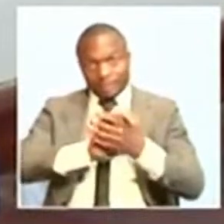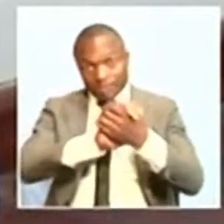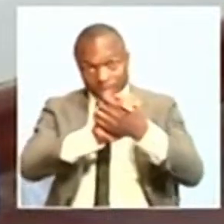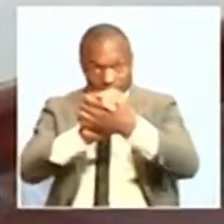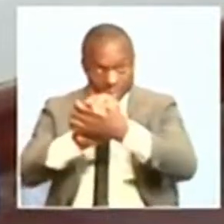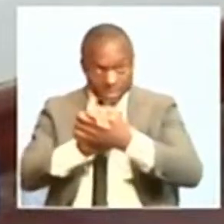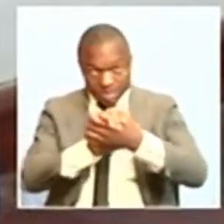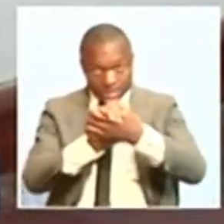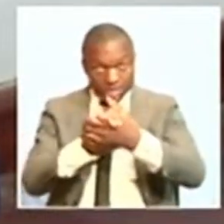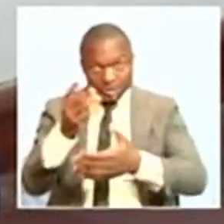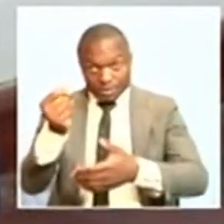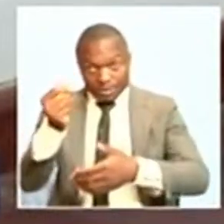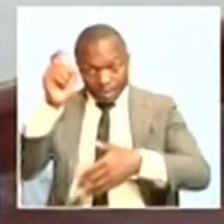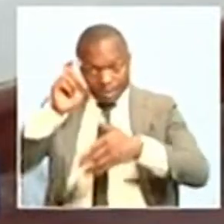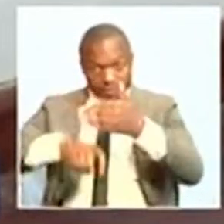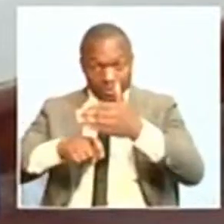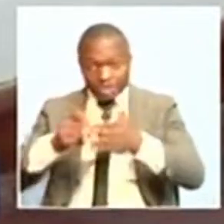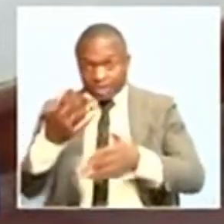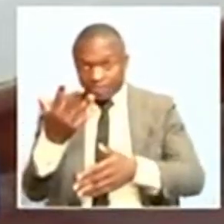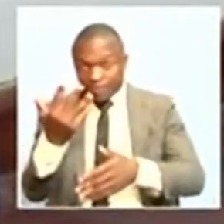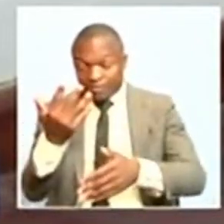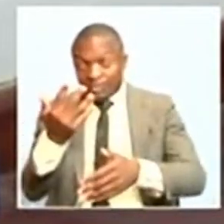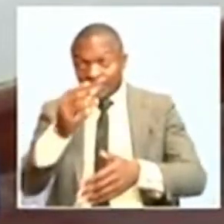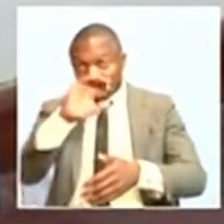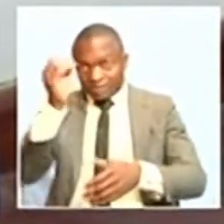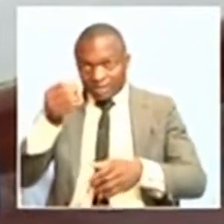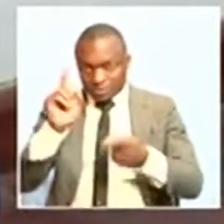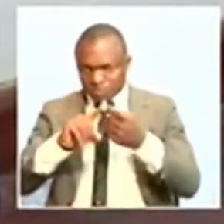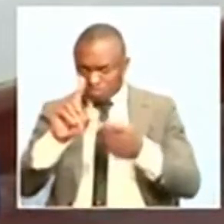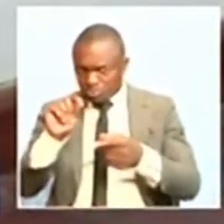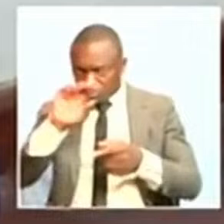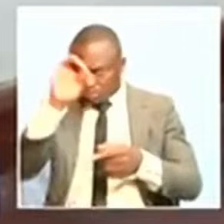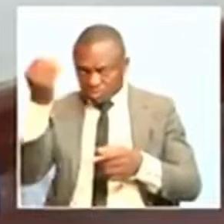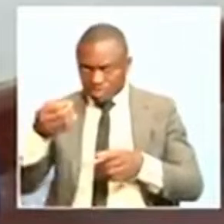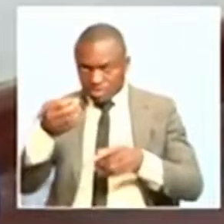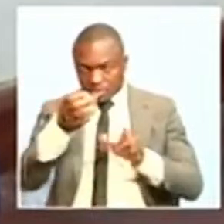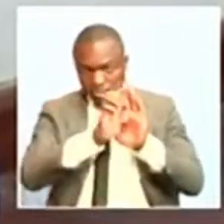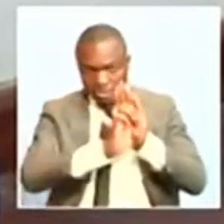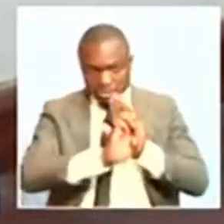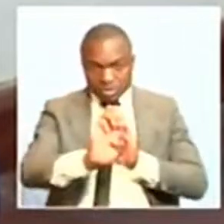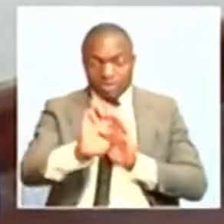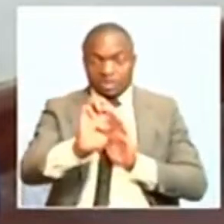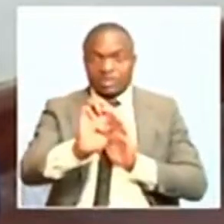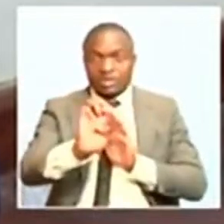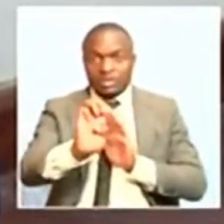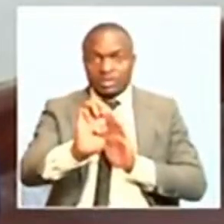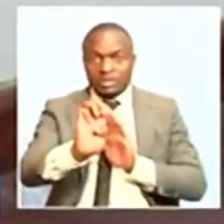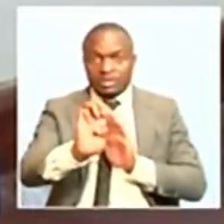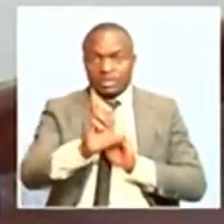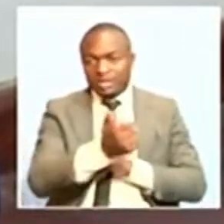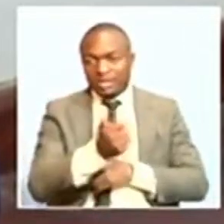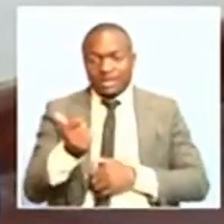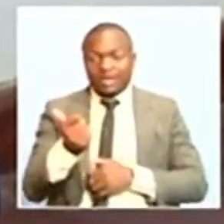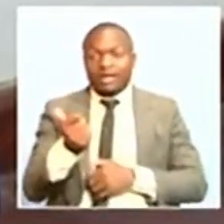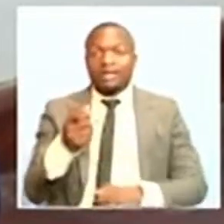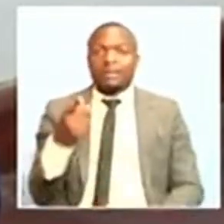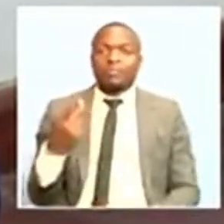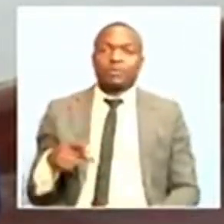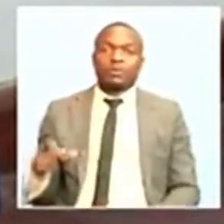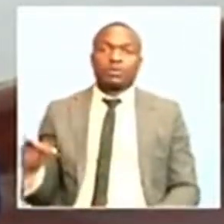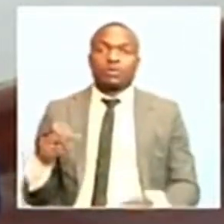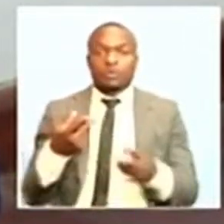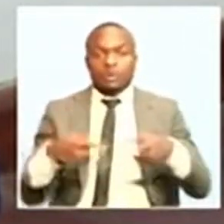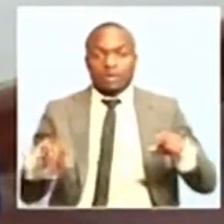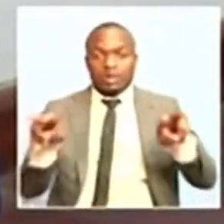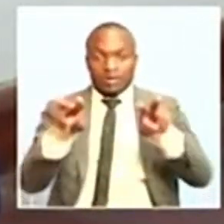tax rates from 15% to 20% for the export of non-traditional products and value addition